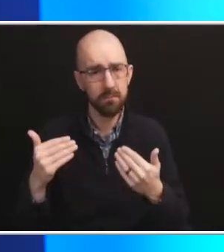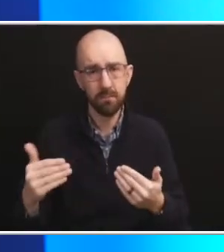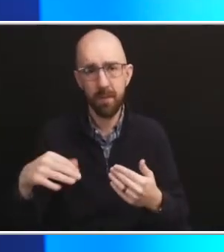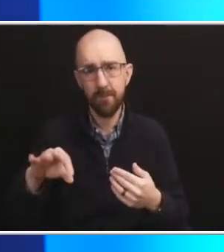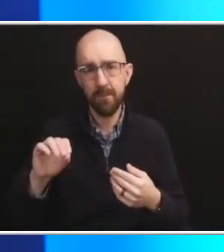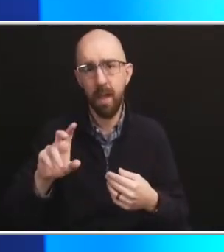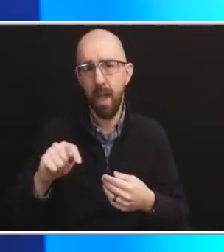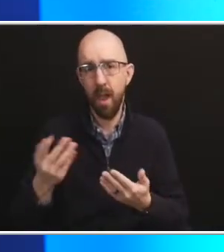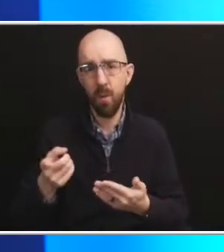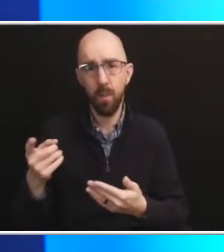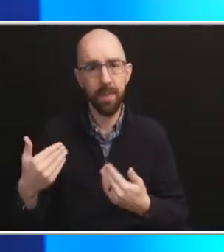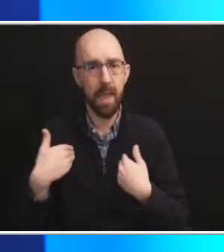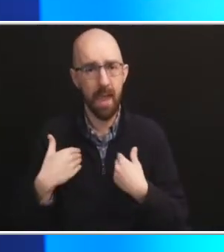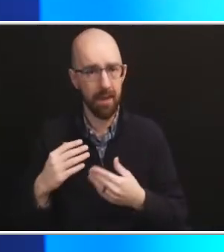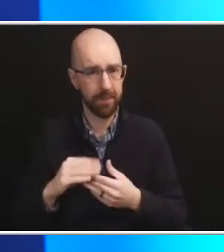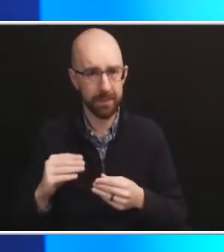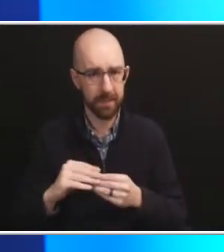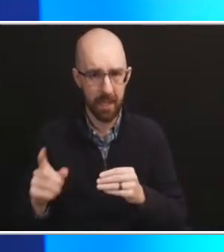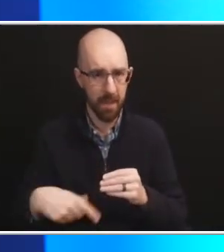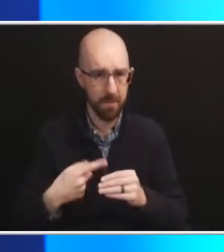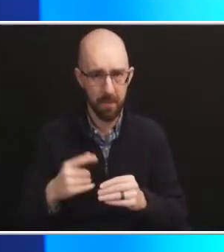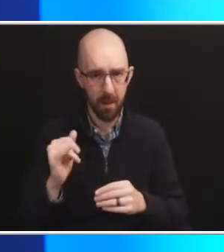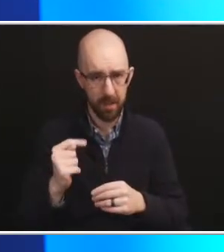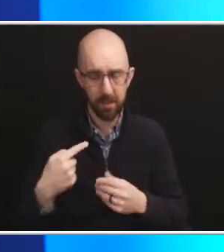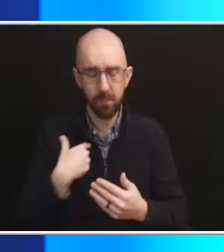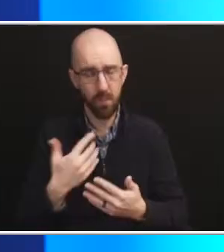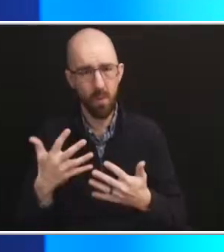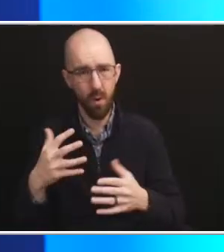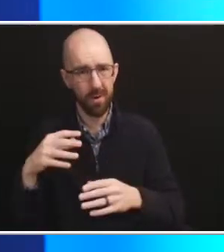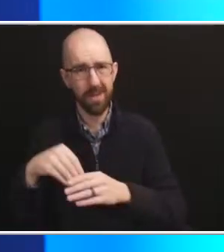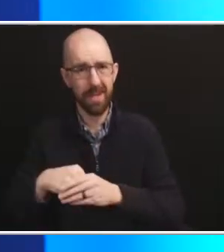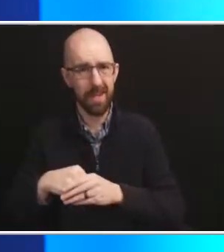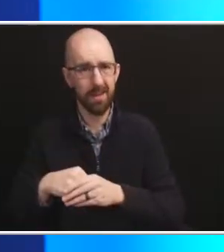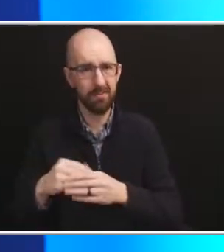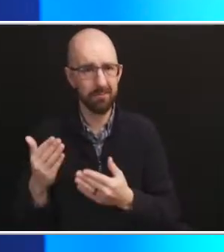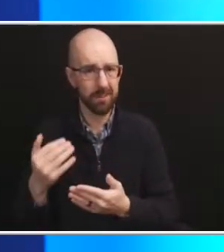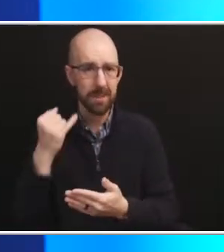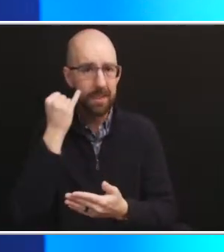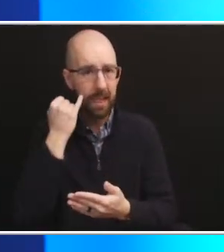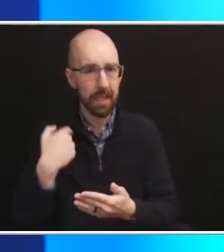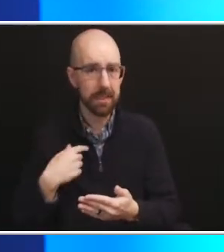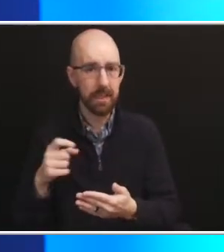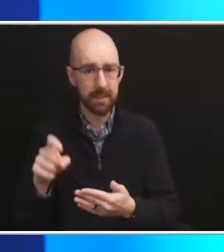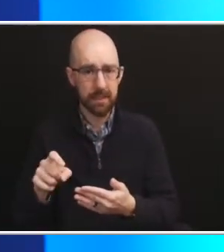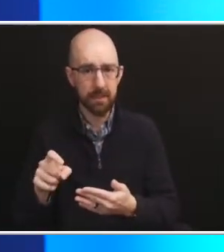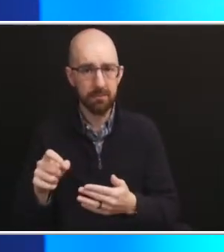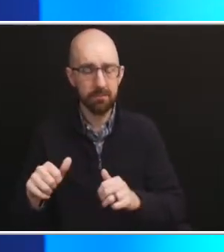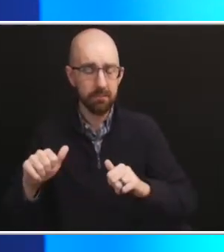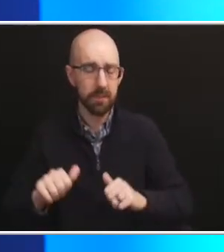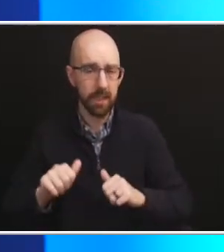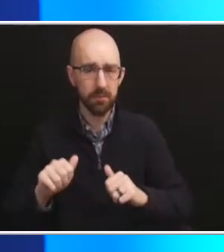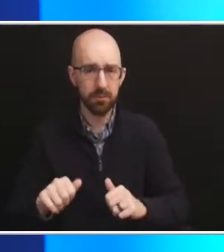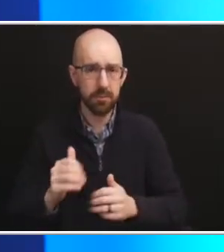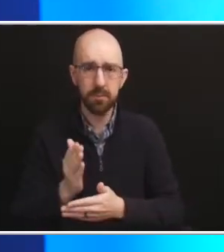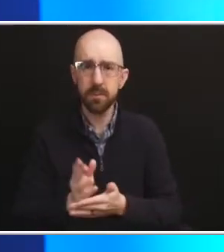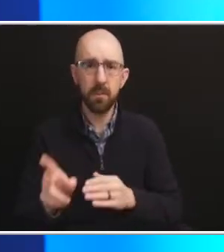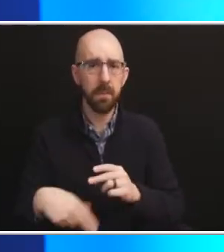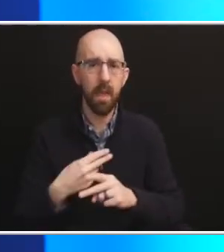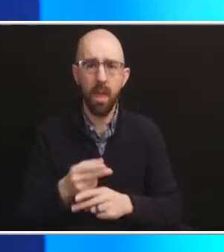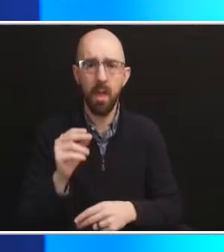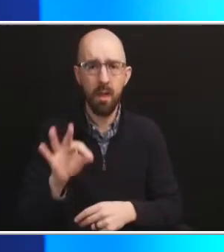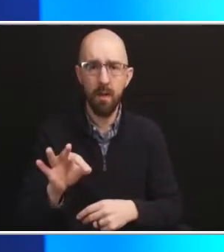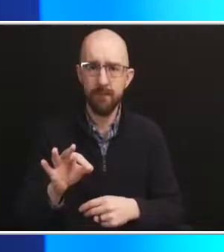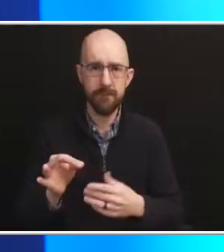to say, and then we're already in, just in case I do potentially need some type of, you know,